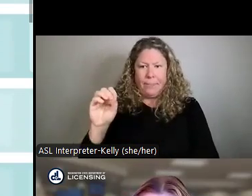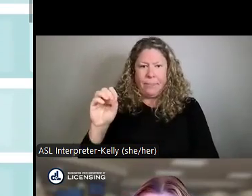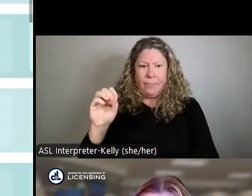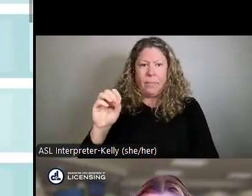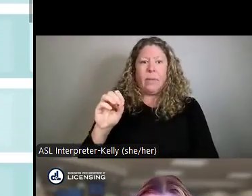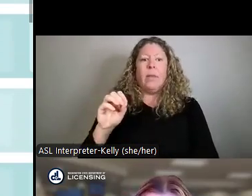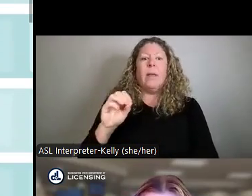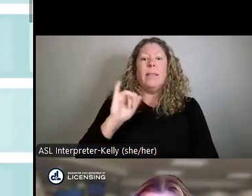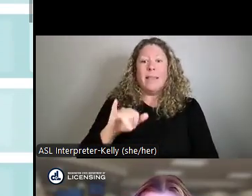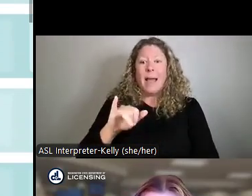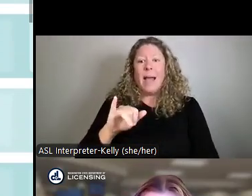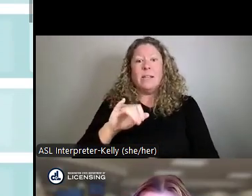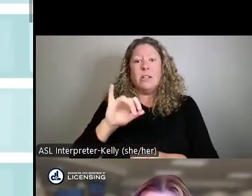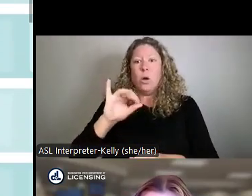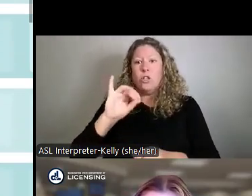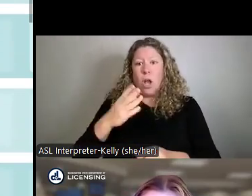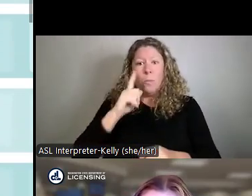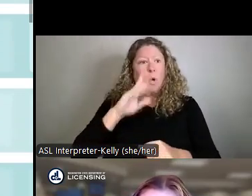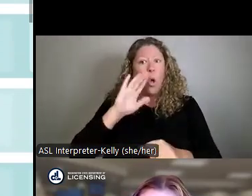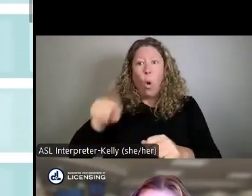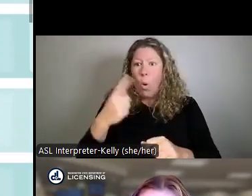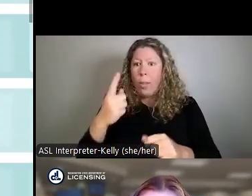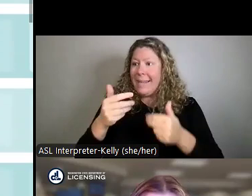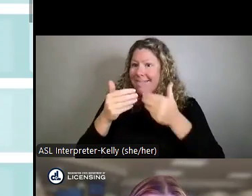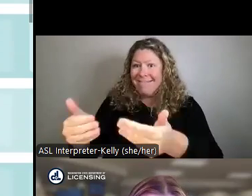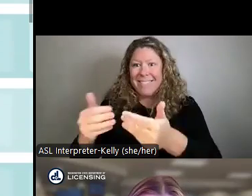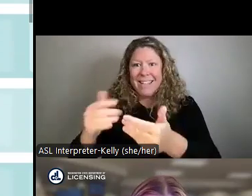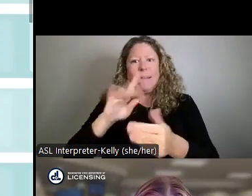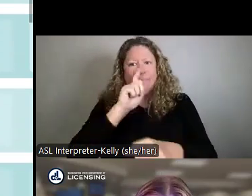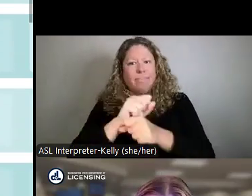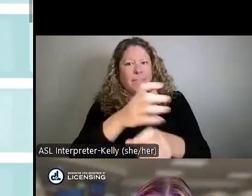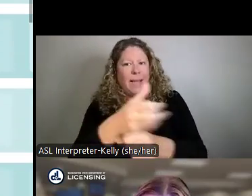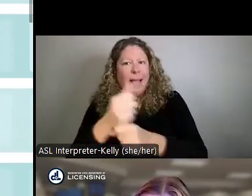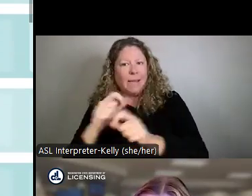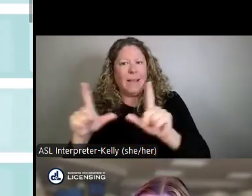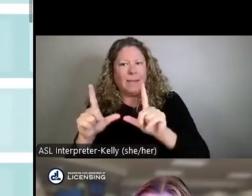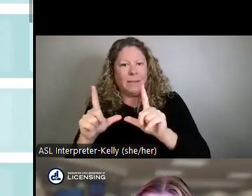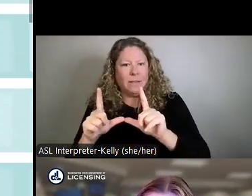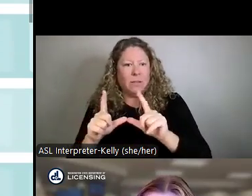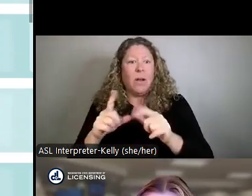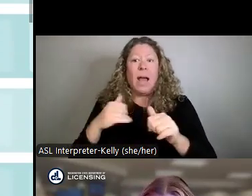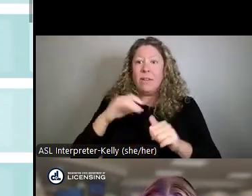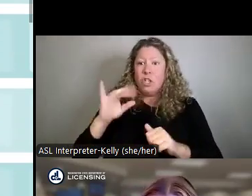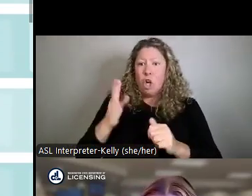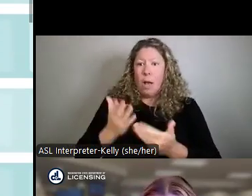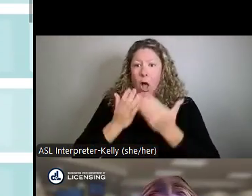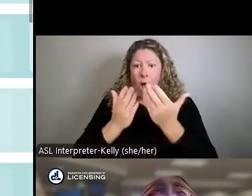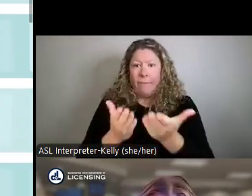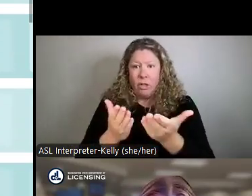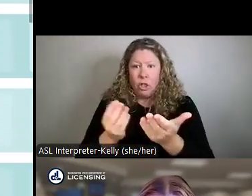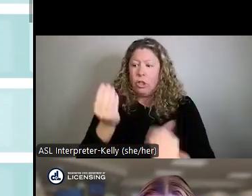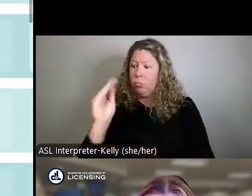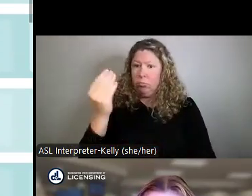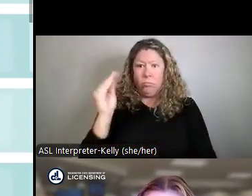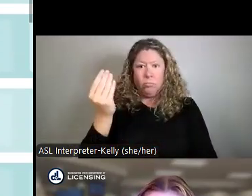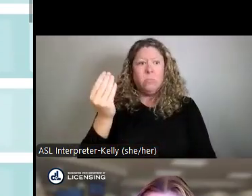on them getting licensed. Once they have that conditional job offer, they can apply for their license with Department of